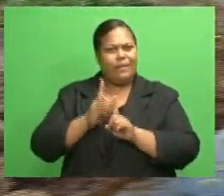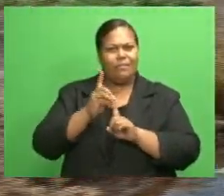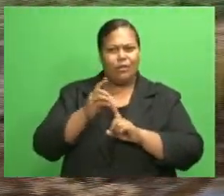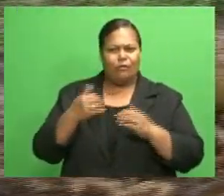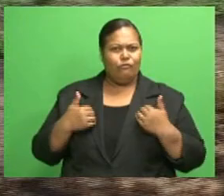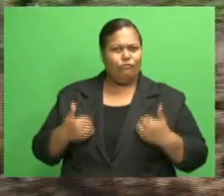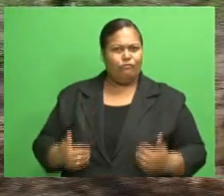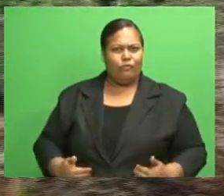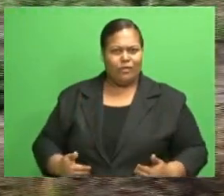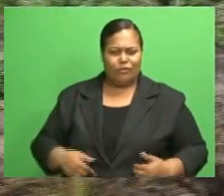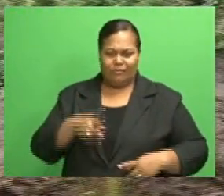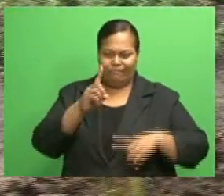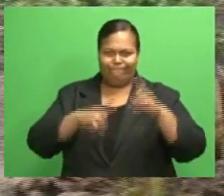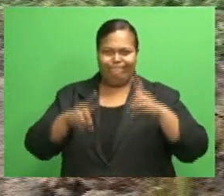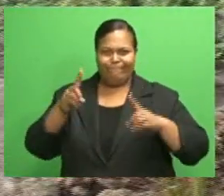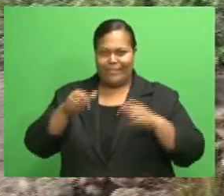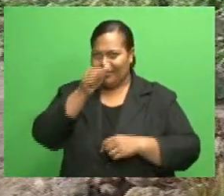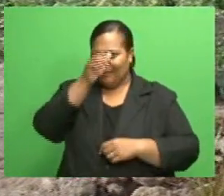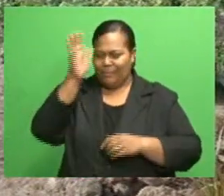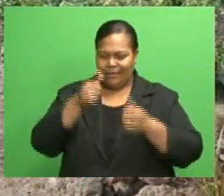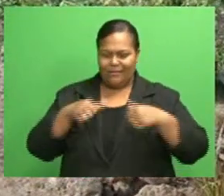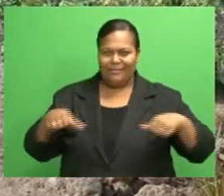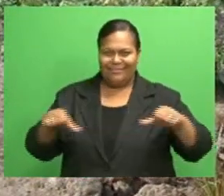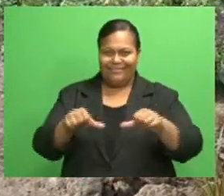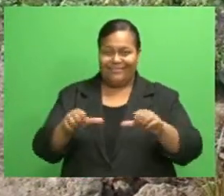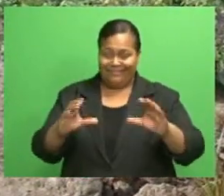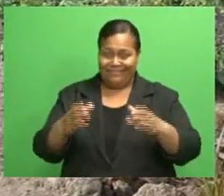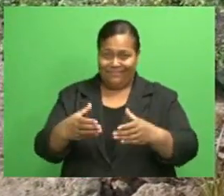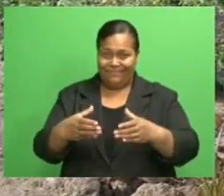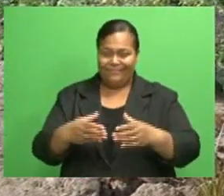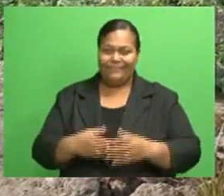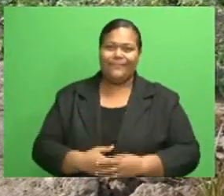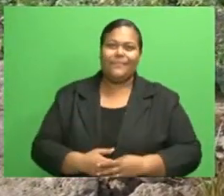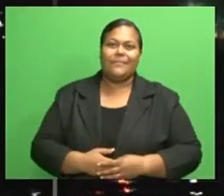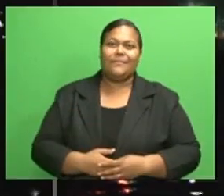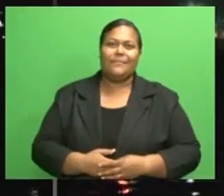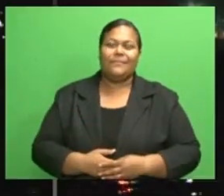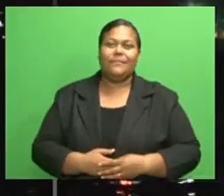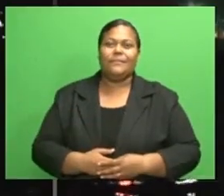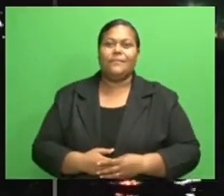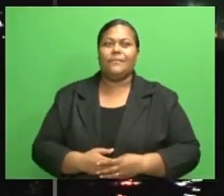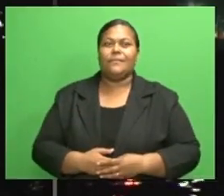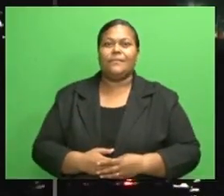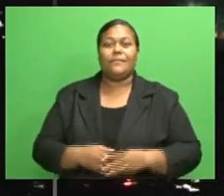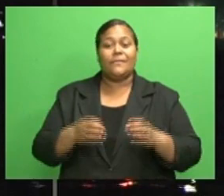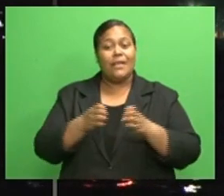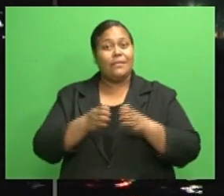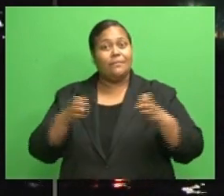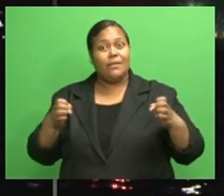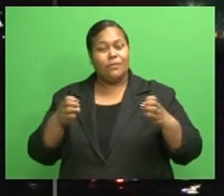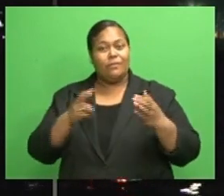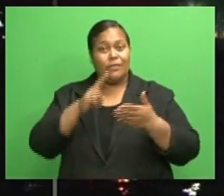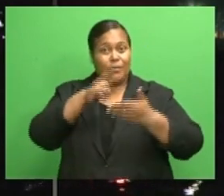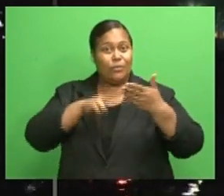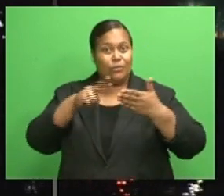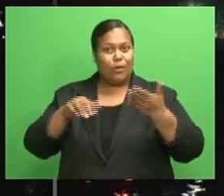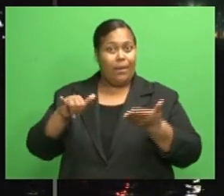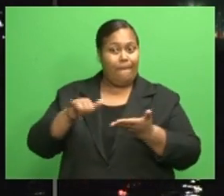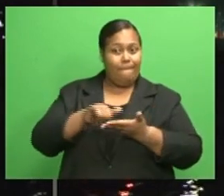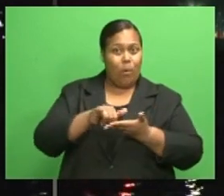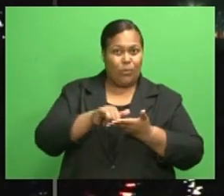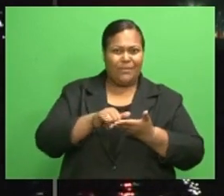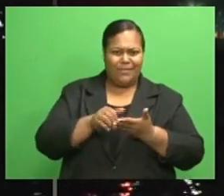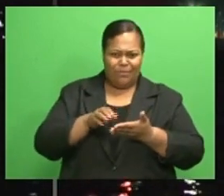and smart agricultural sector. Kritika Kumar, FBC News. The expansion of the NAUSORI Airport runway has